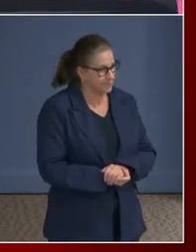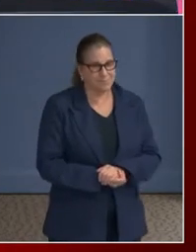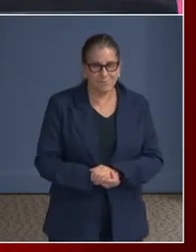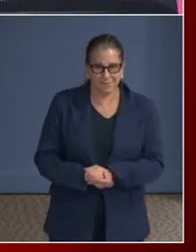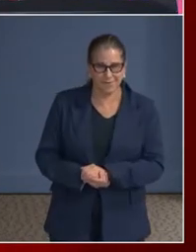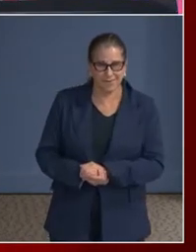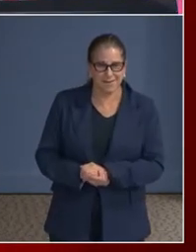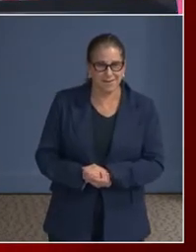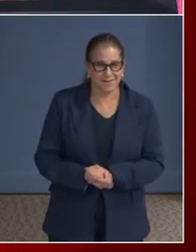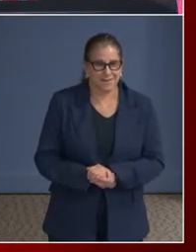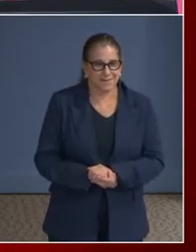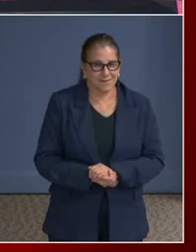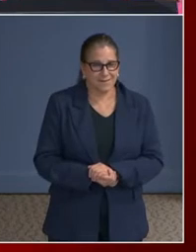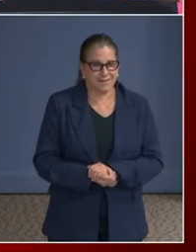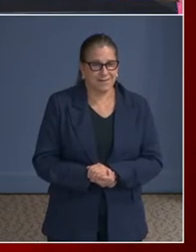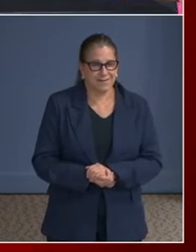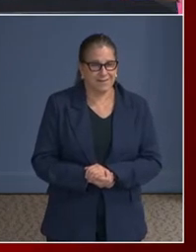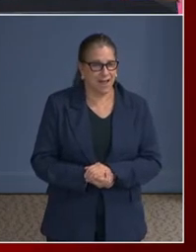want to say something about that.